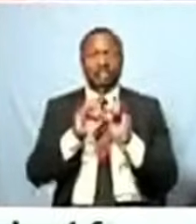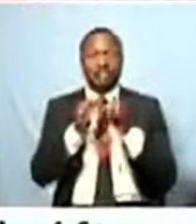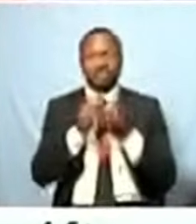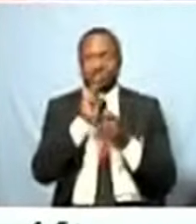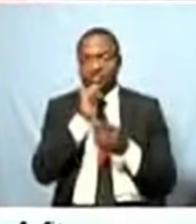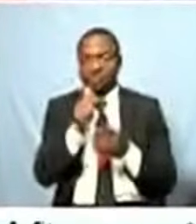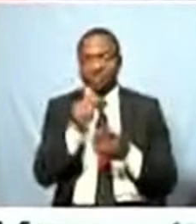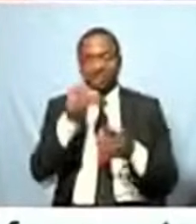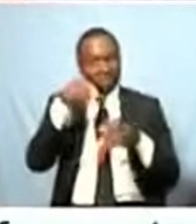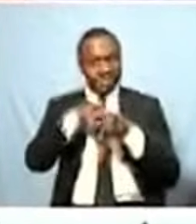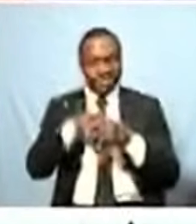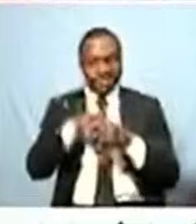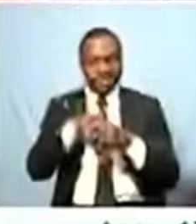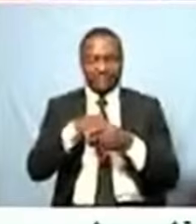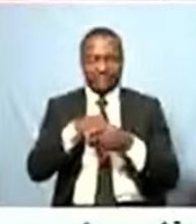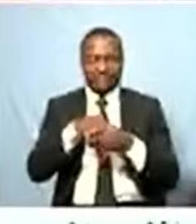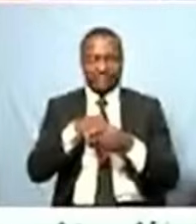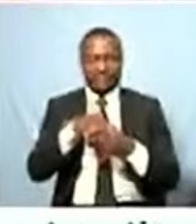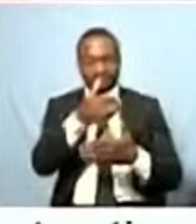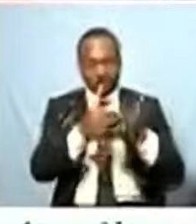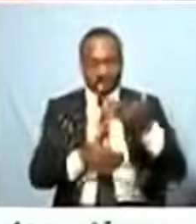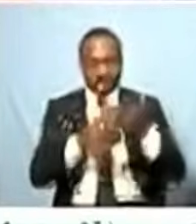among the selected districts, why?